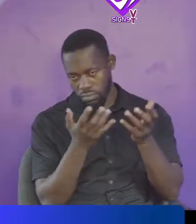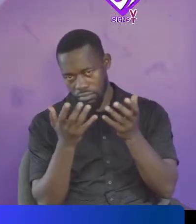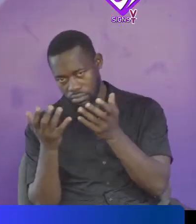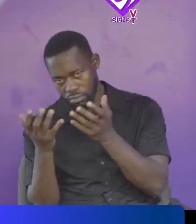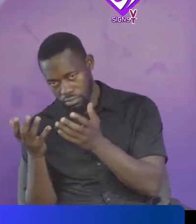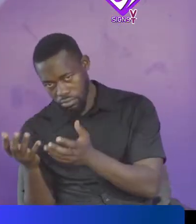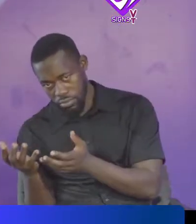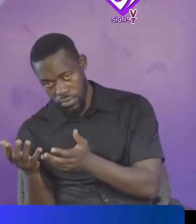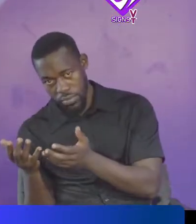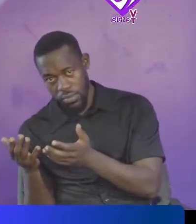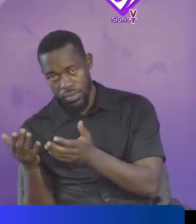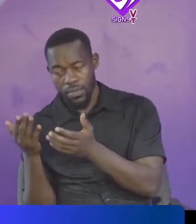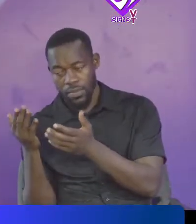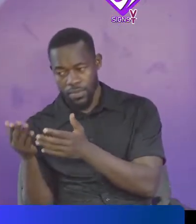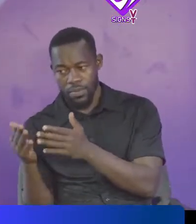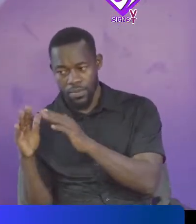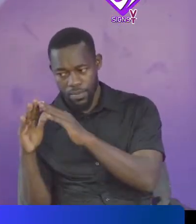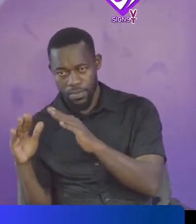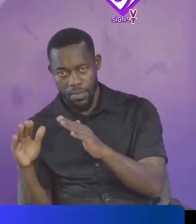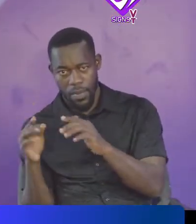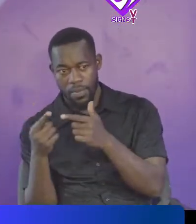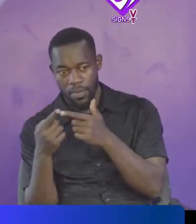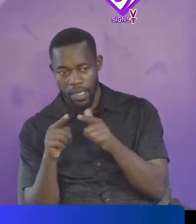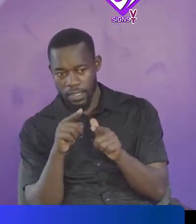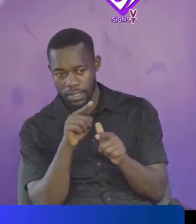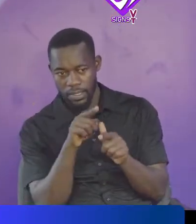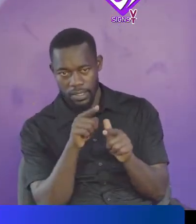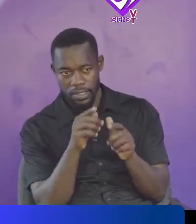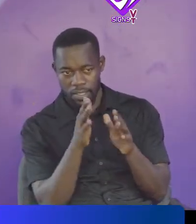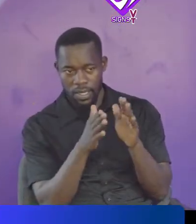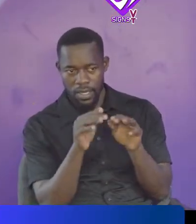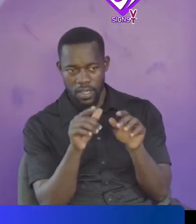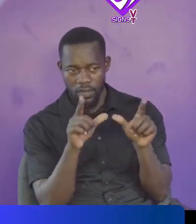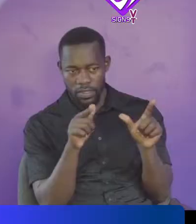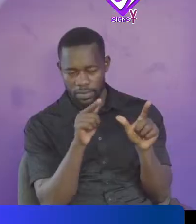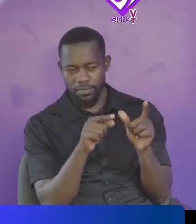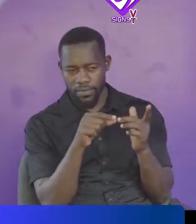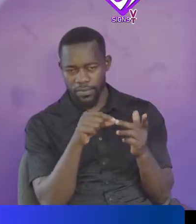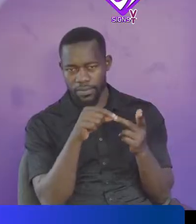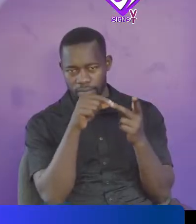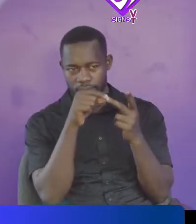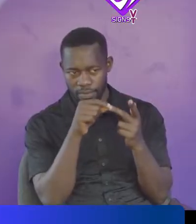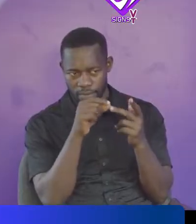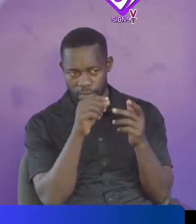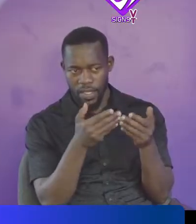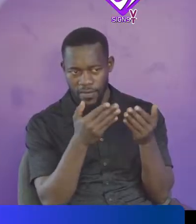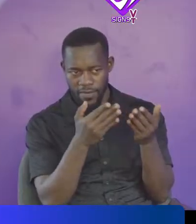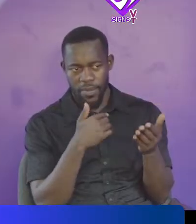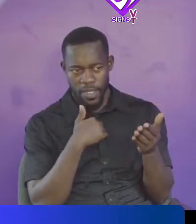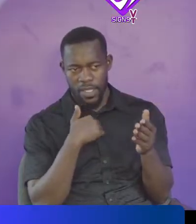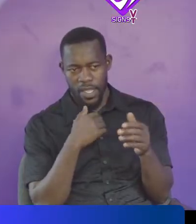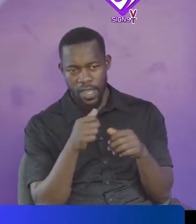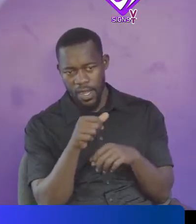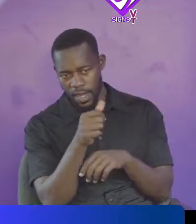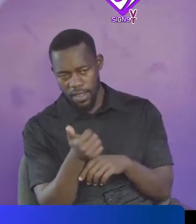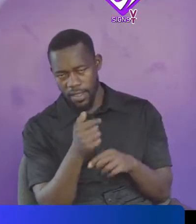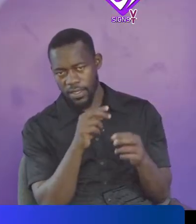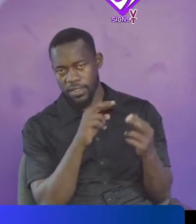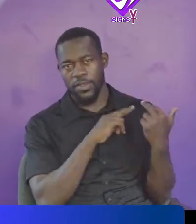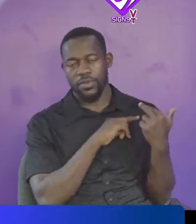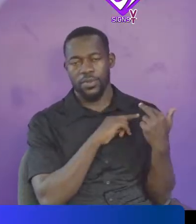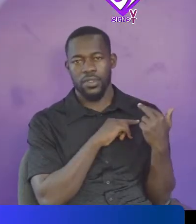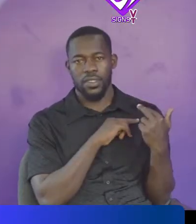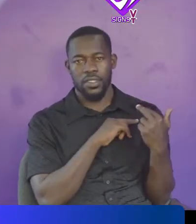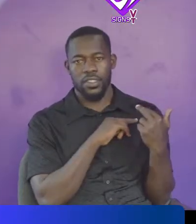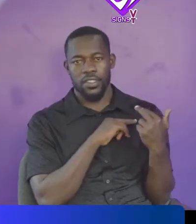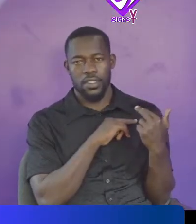So it's a unique. It's a unique collection. So you're giving me another challenge of the audio